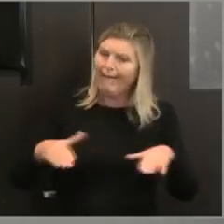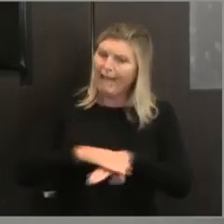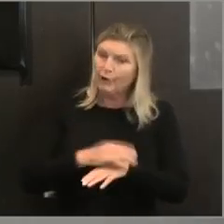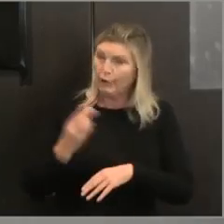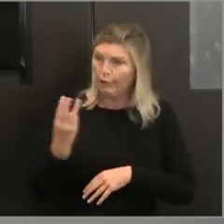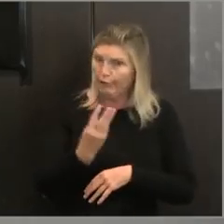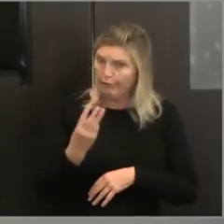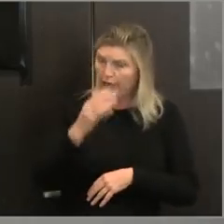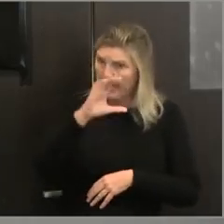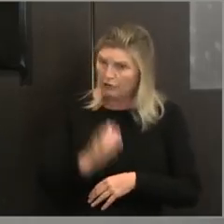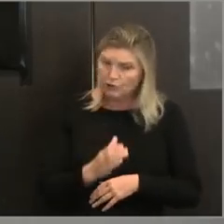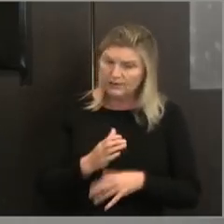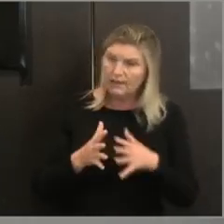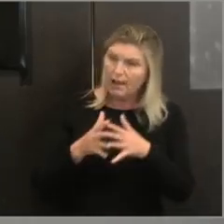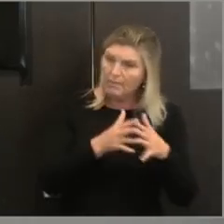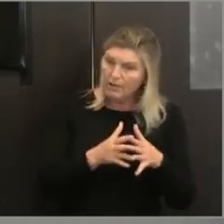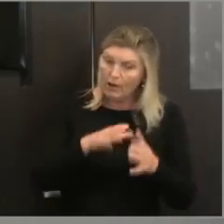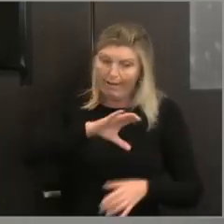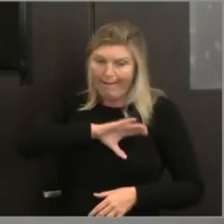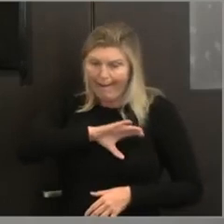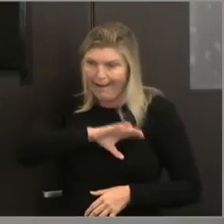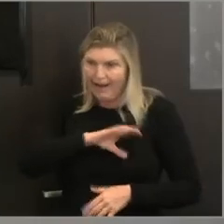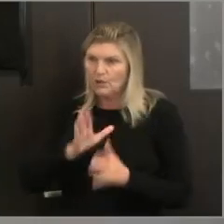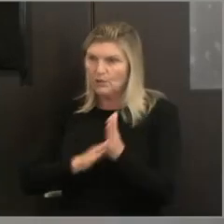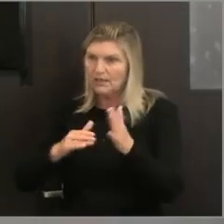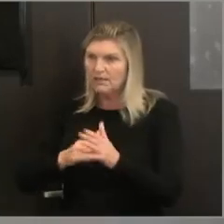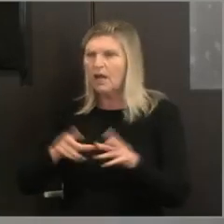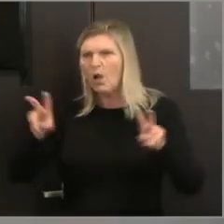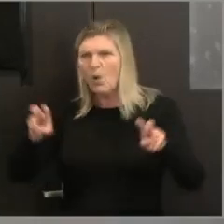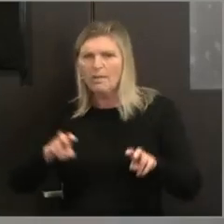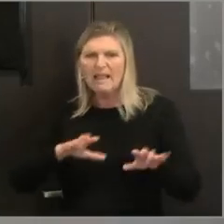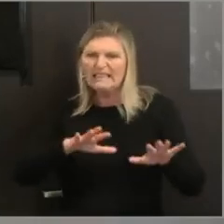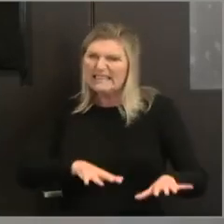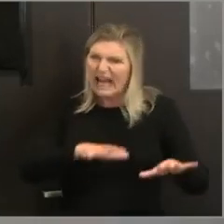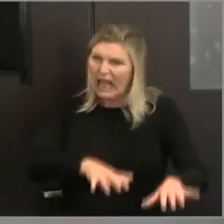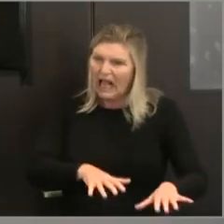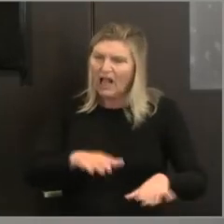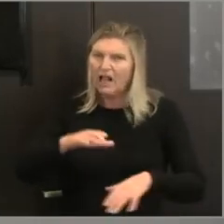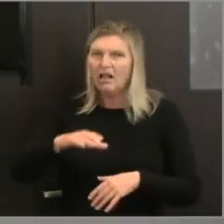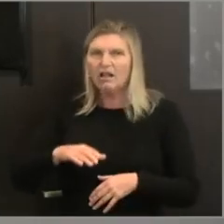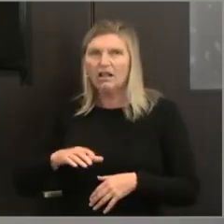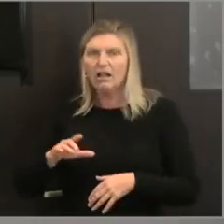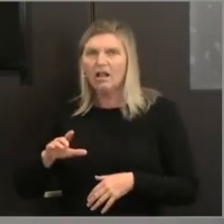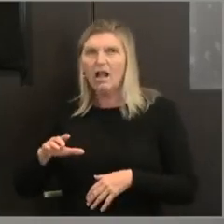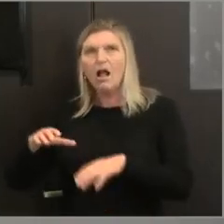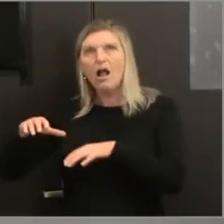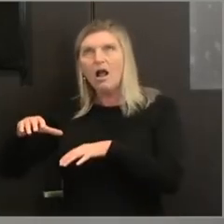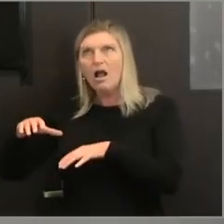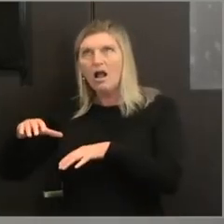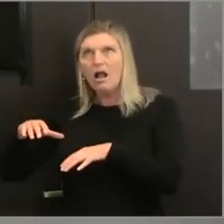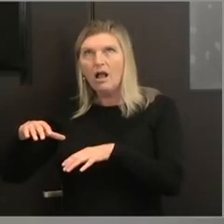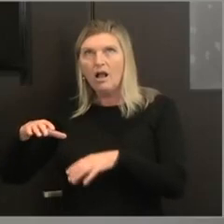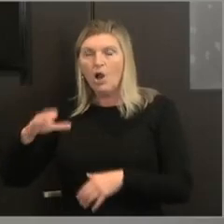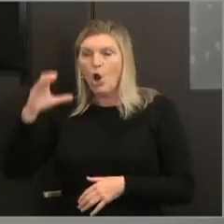Zealand, what are called the settler colonial states, and they all opposed Article 3. They